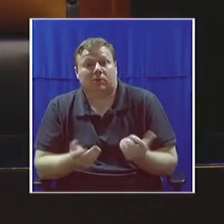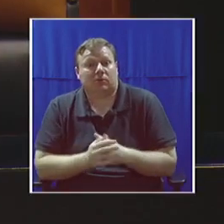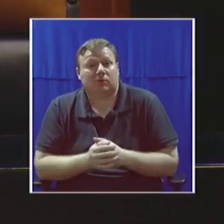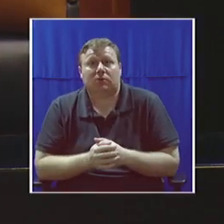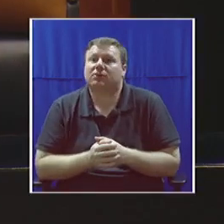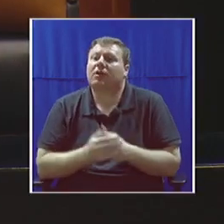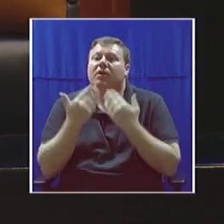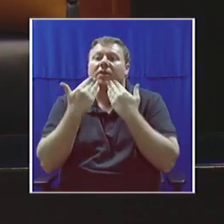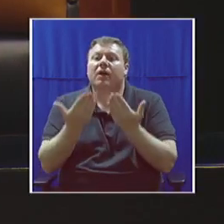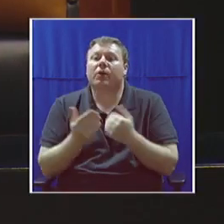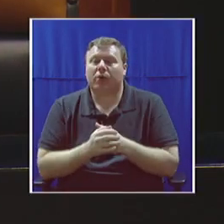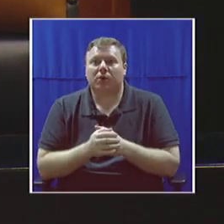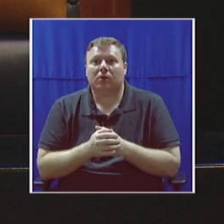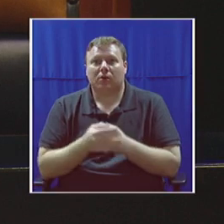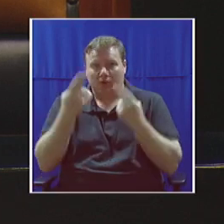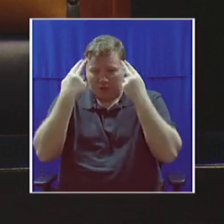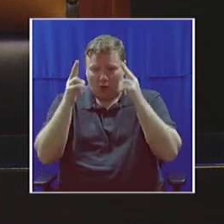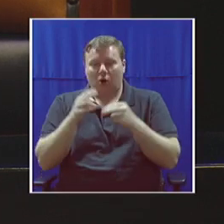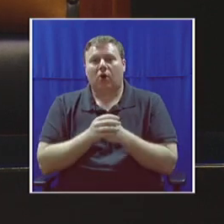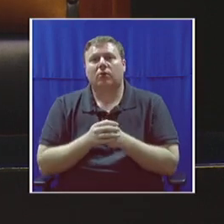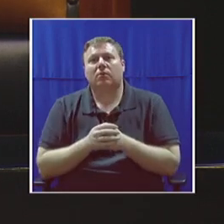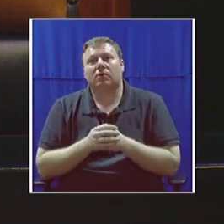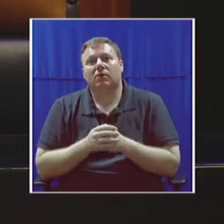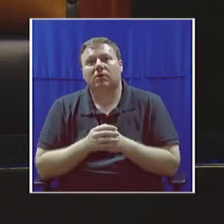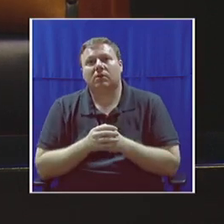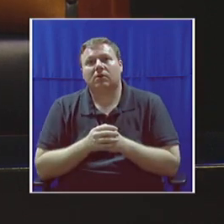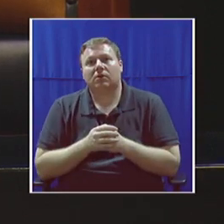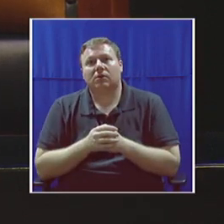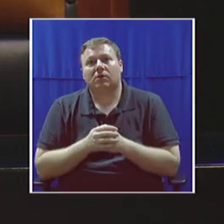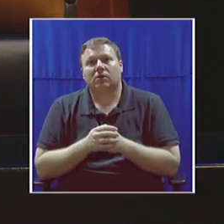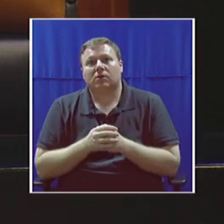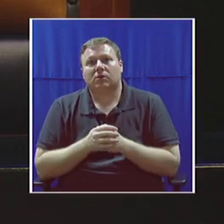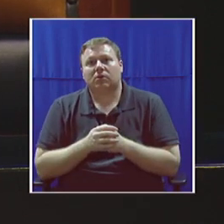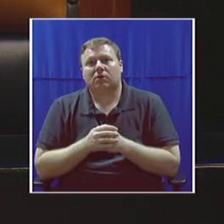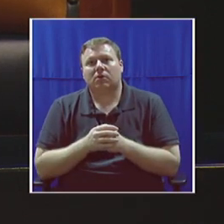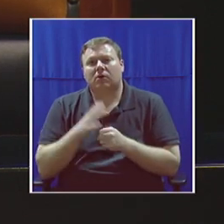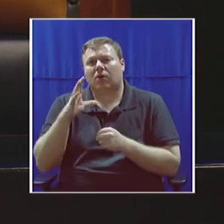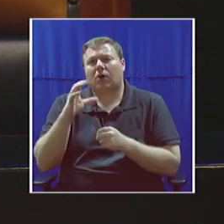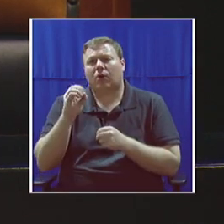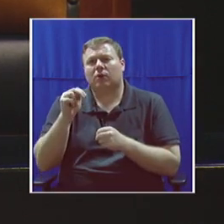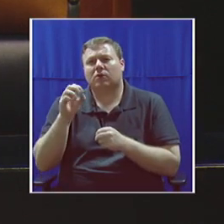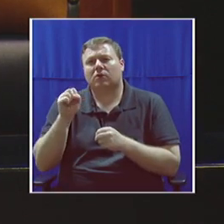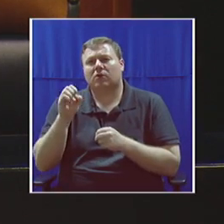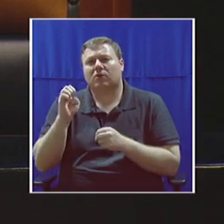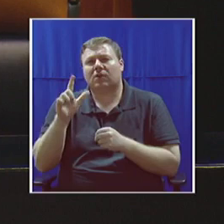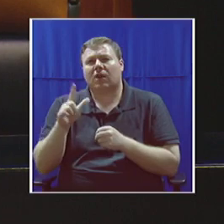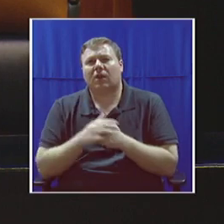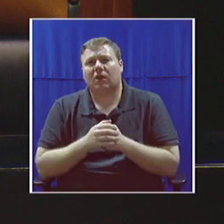you honorable Paulson will give the last followup